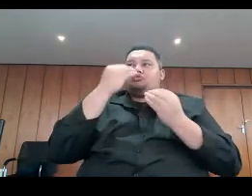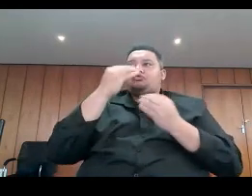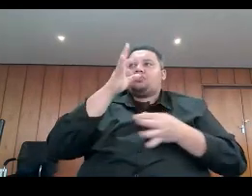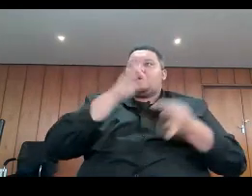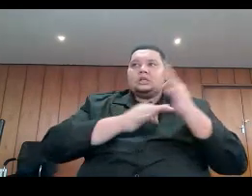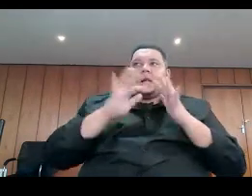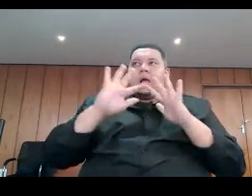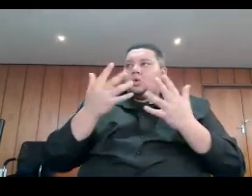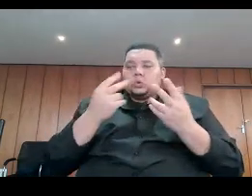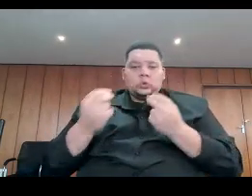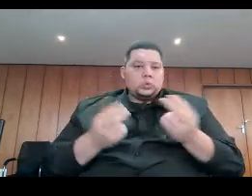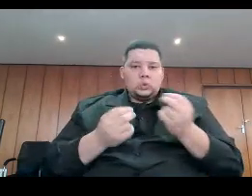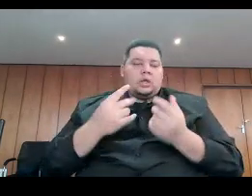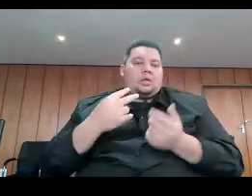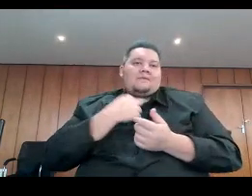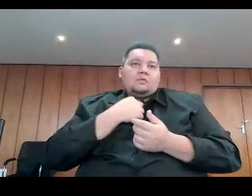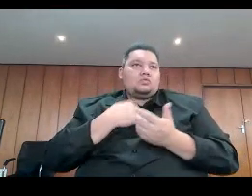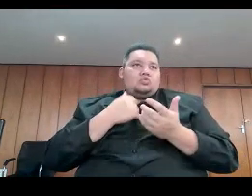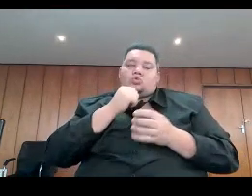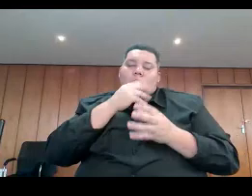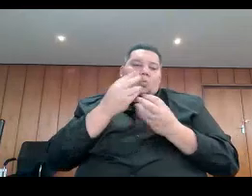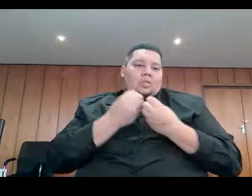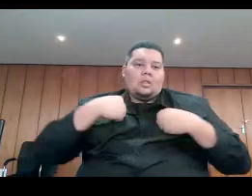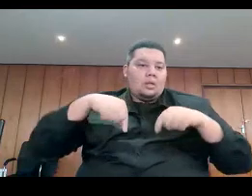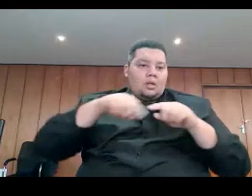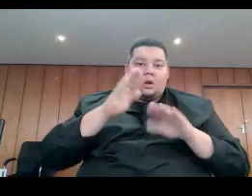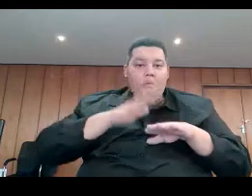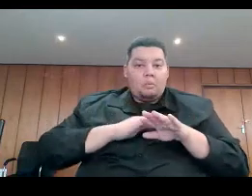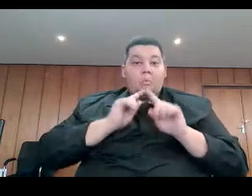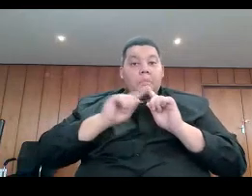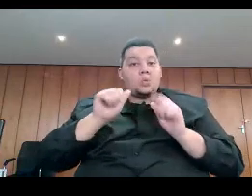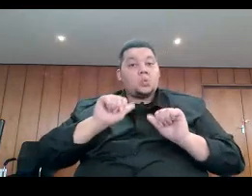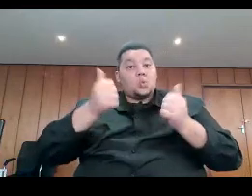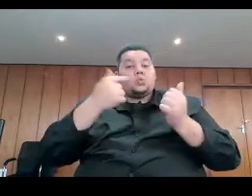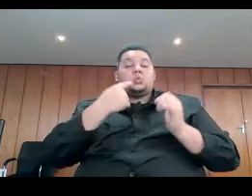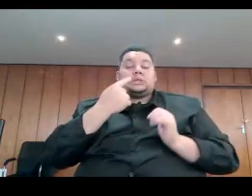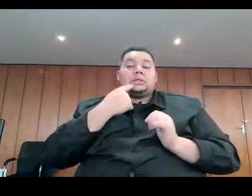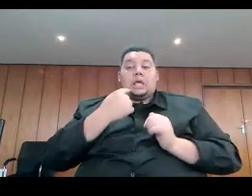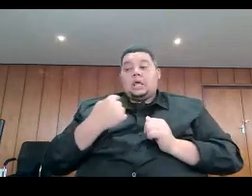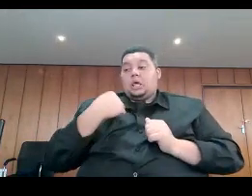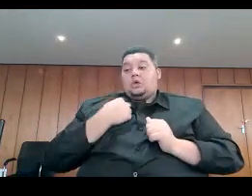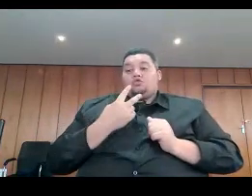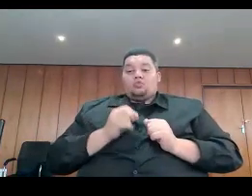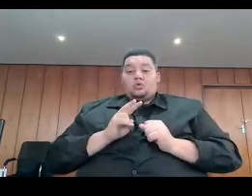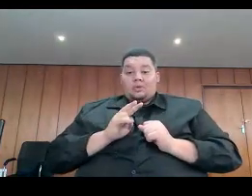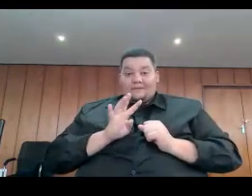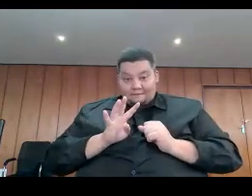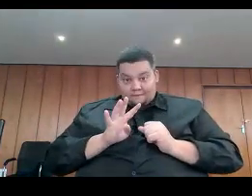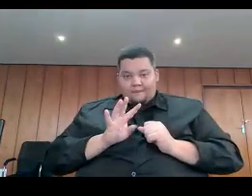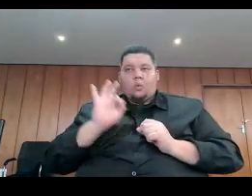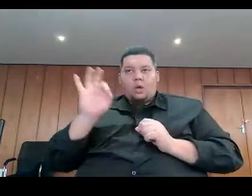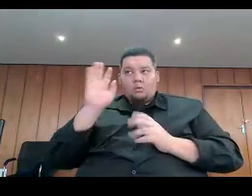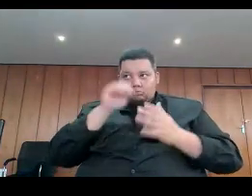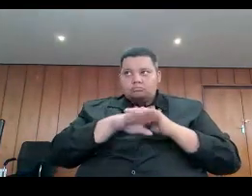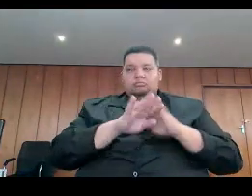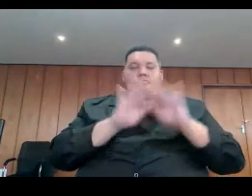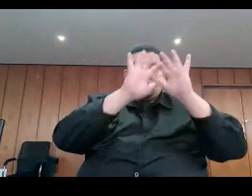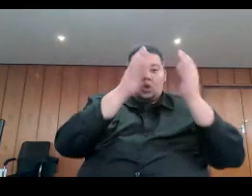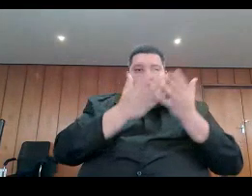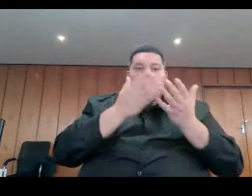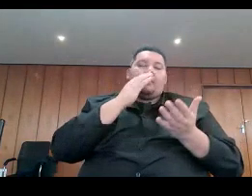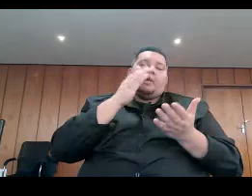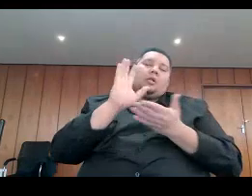to do. Unfortunately, he's not with us anymore. But maybe a good thing to say that in 2024, it did go into the Global